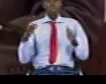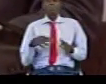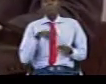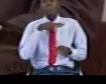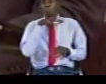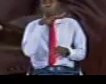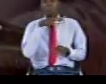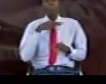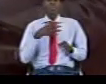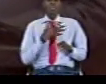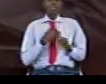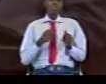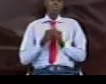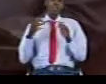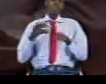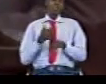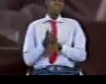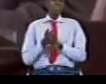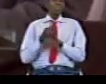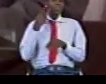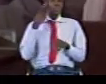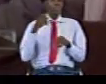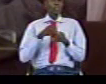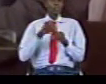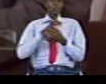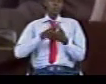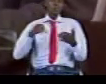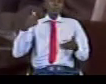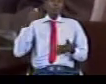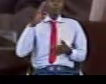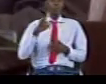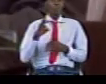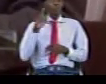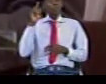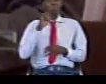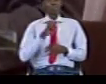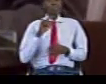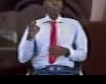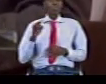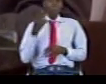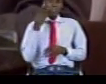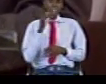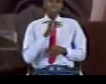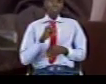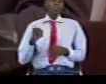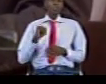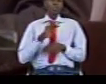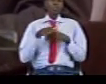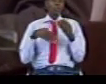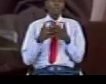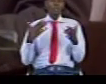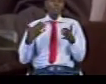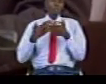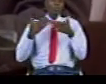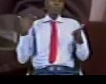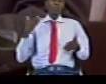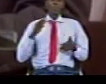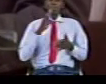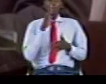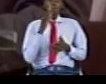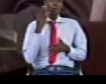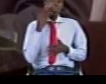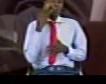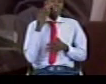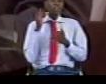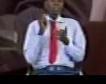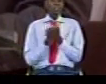and blameless. Verse 17, ye therefore, beloved, seeing ye know these things before, beware lest ye